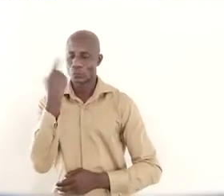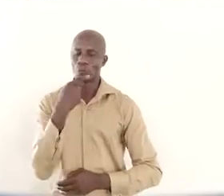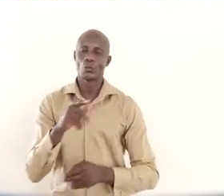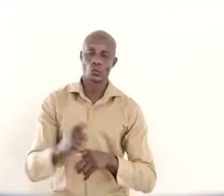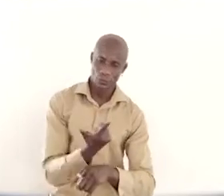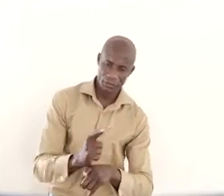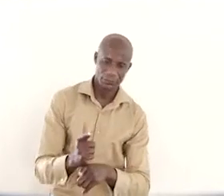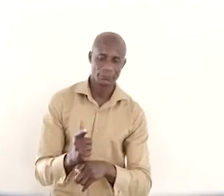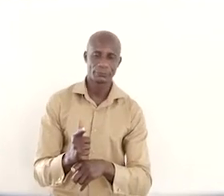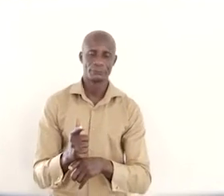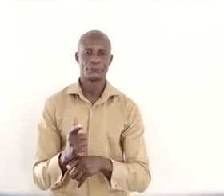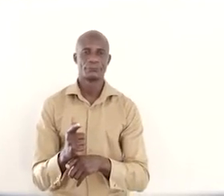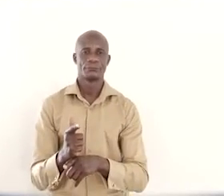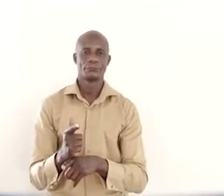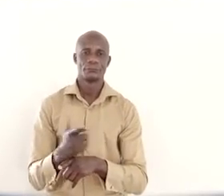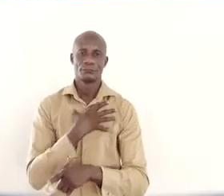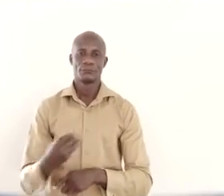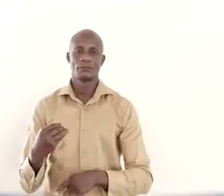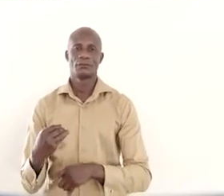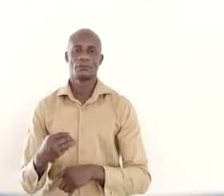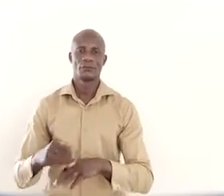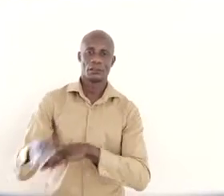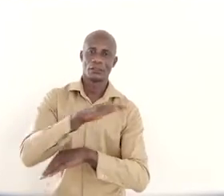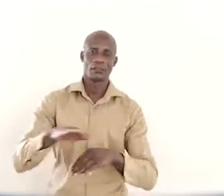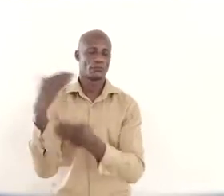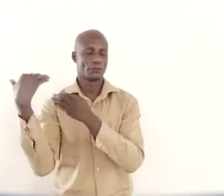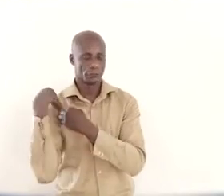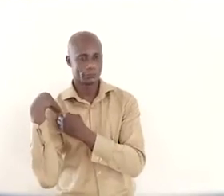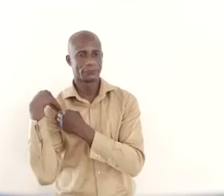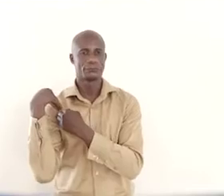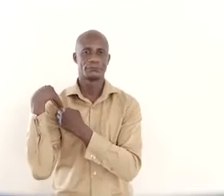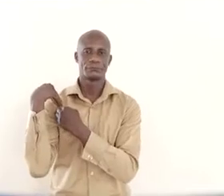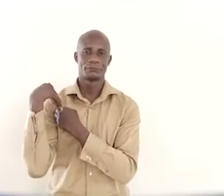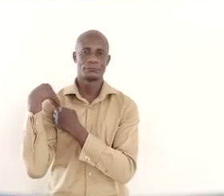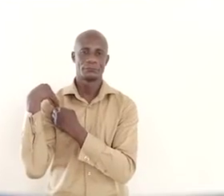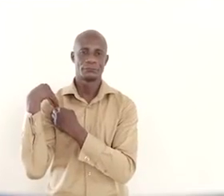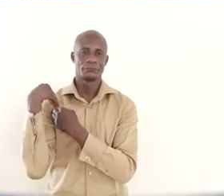all you who labor and are